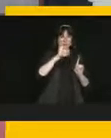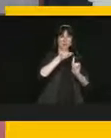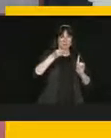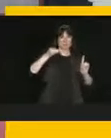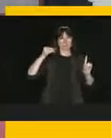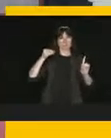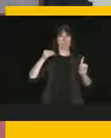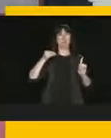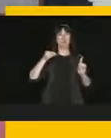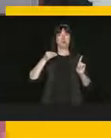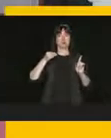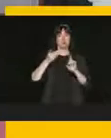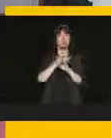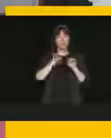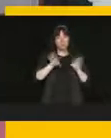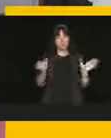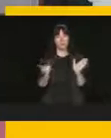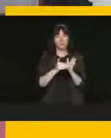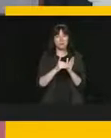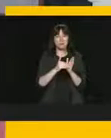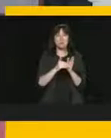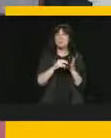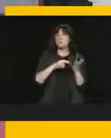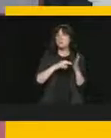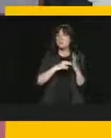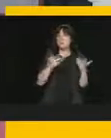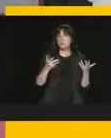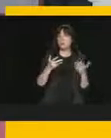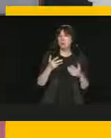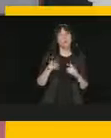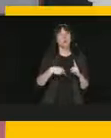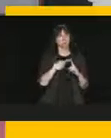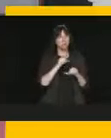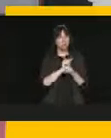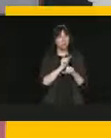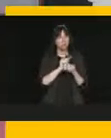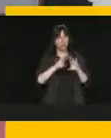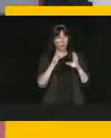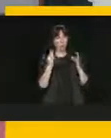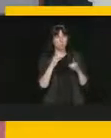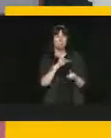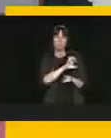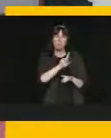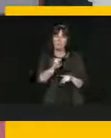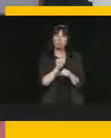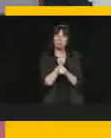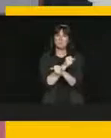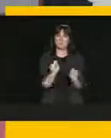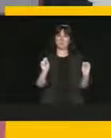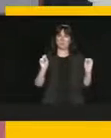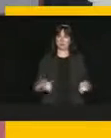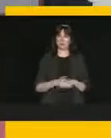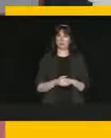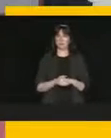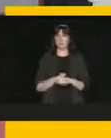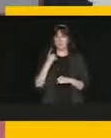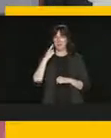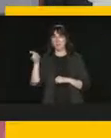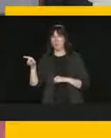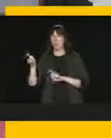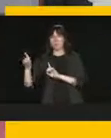you, that means knowing that you'll be safe at work when you go back. You'll see lots more testing, and if someone around you does